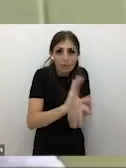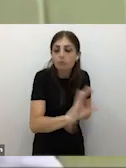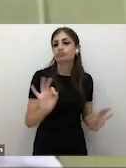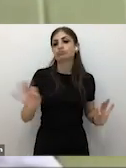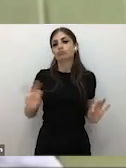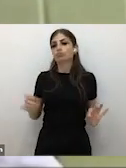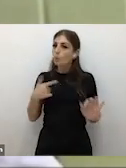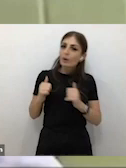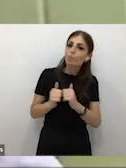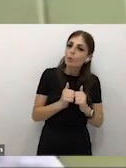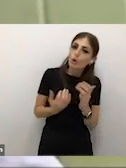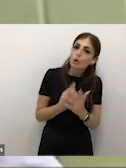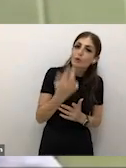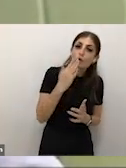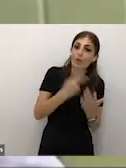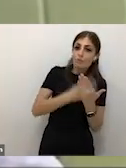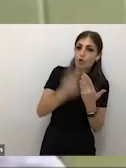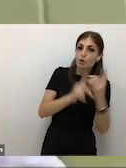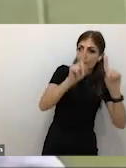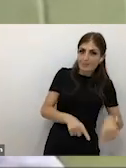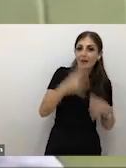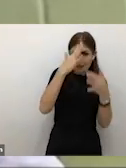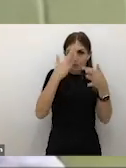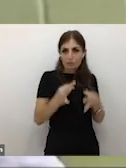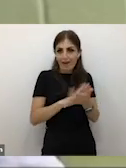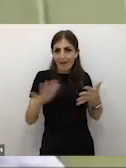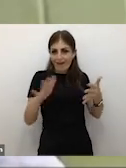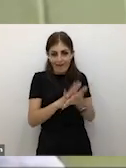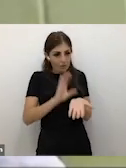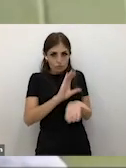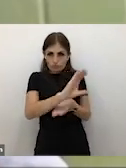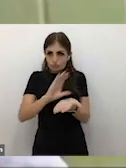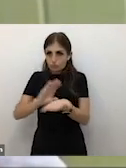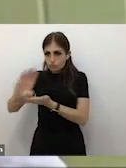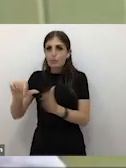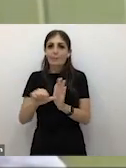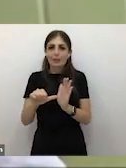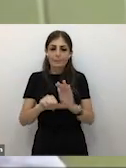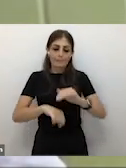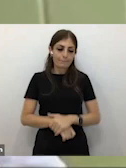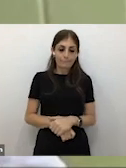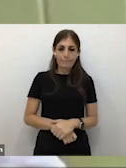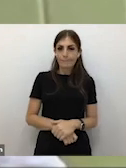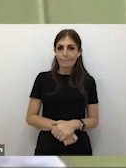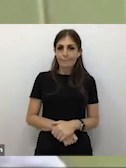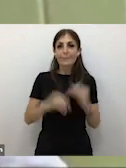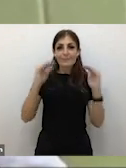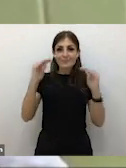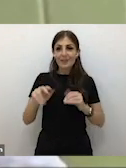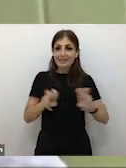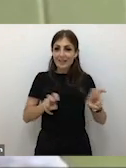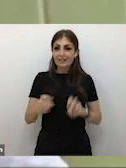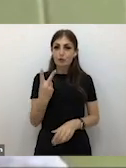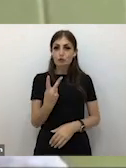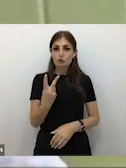will work with you once the program starts to decide how you spend the grant. So the next activity is the 2